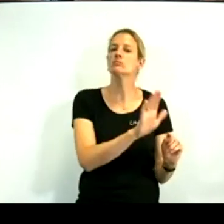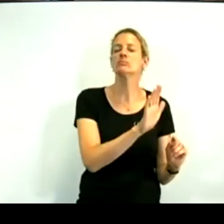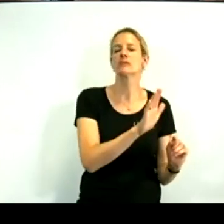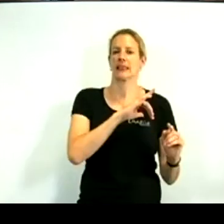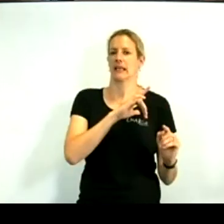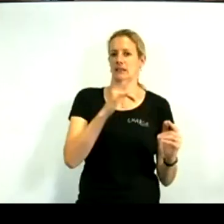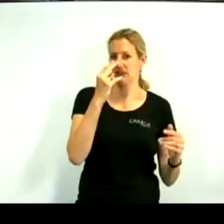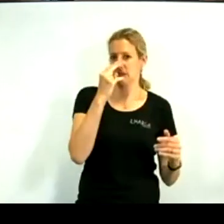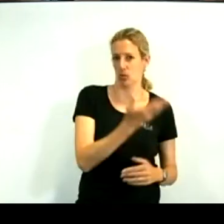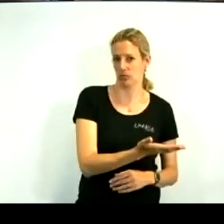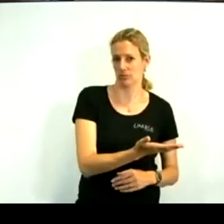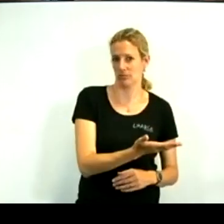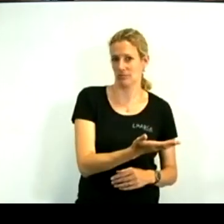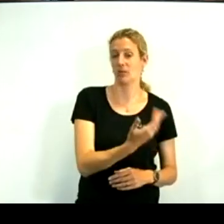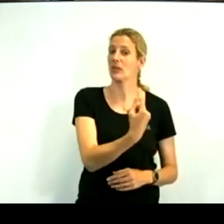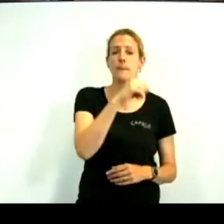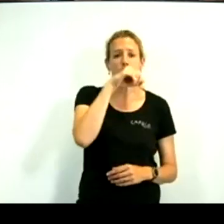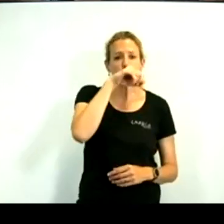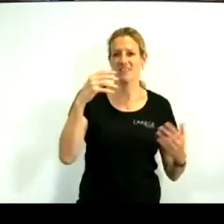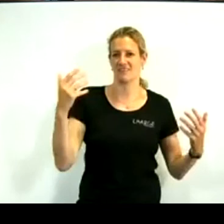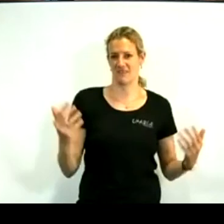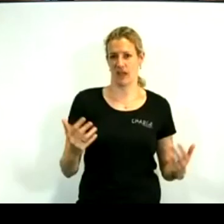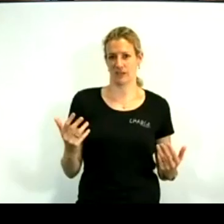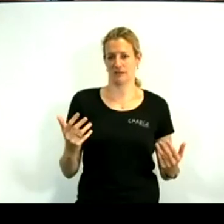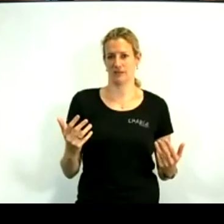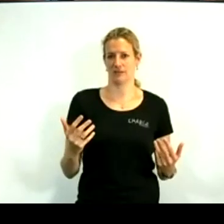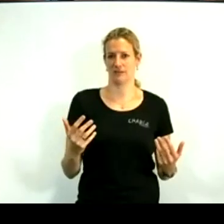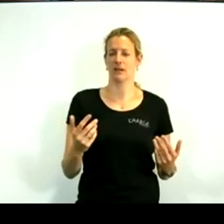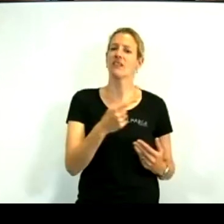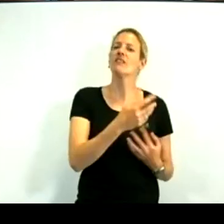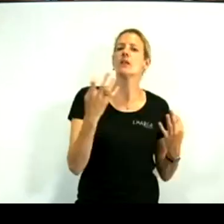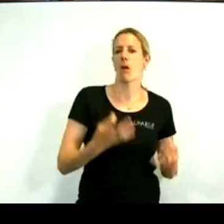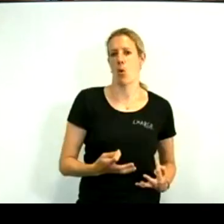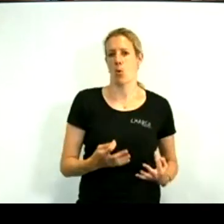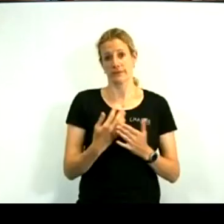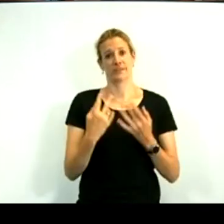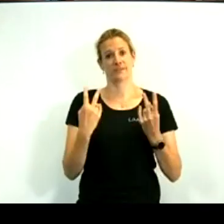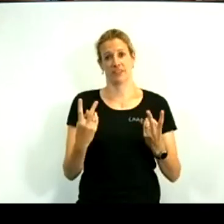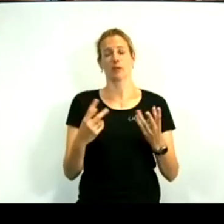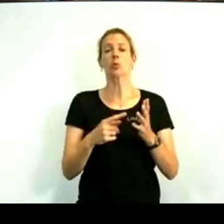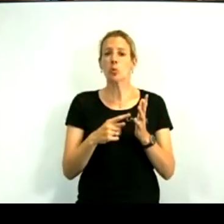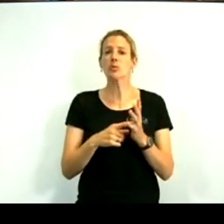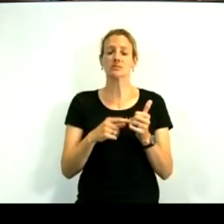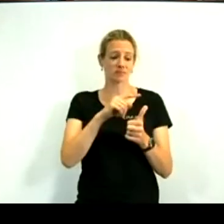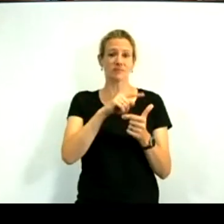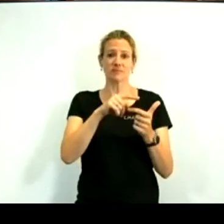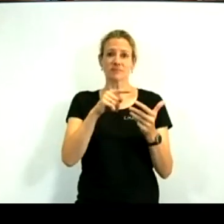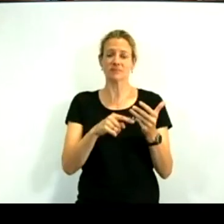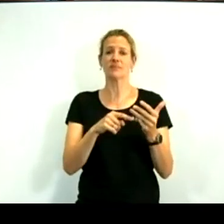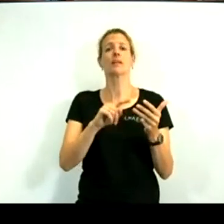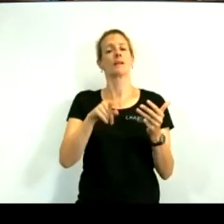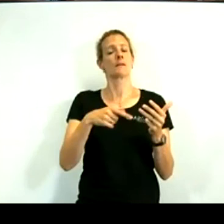they seem to need, because that's where I'm going to start to build my assessment and from that,